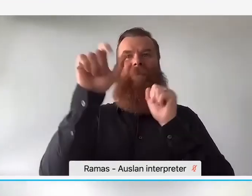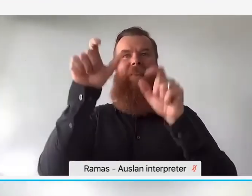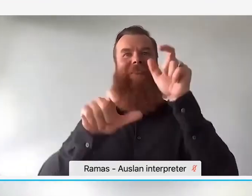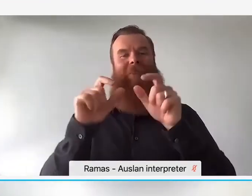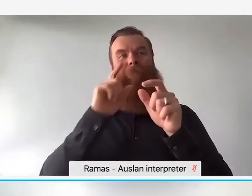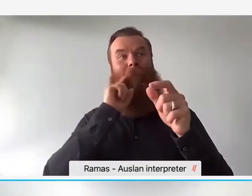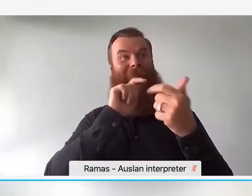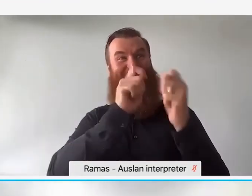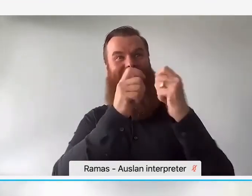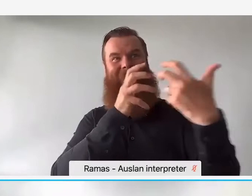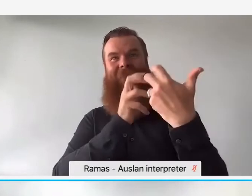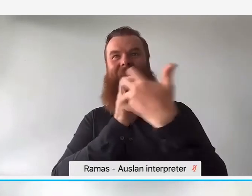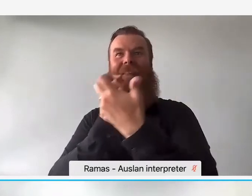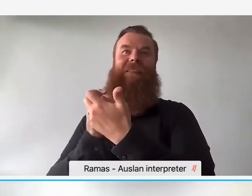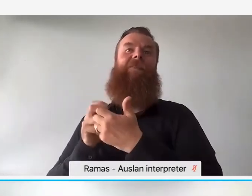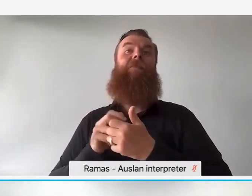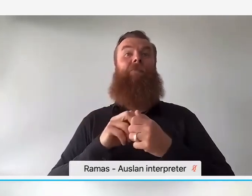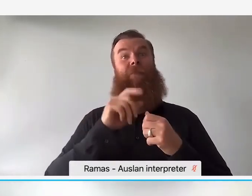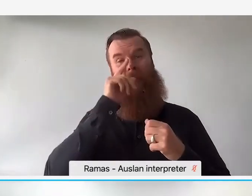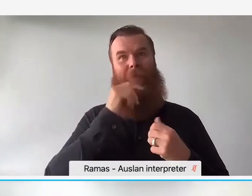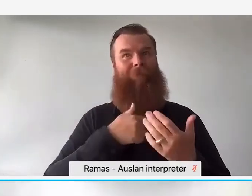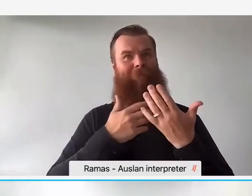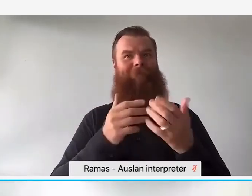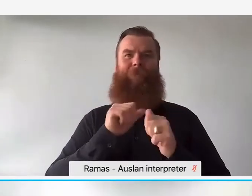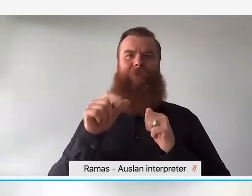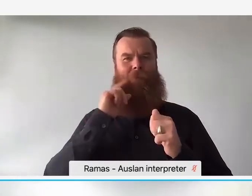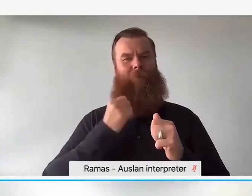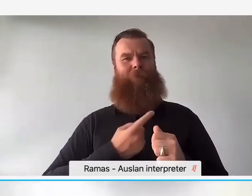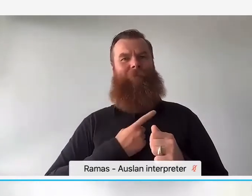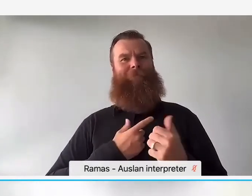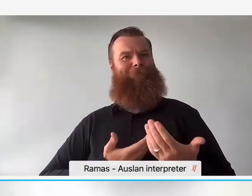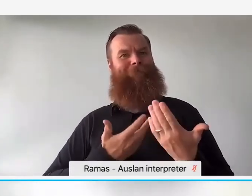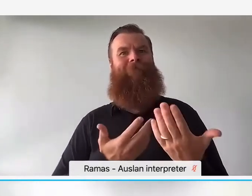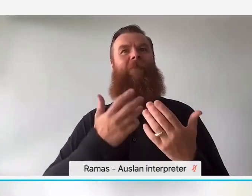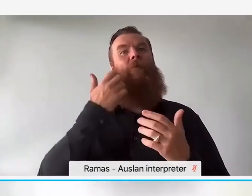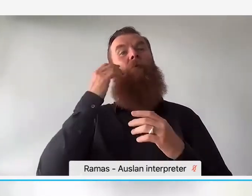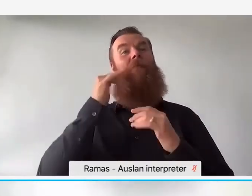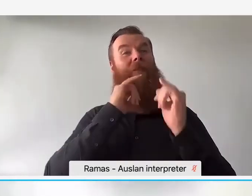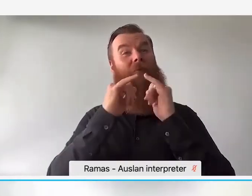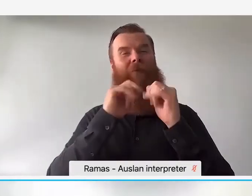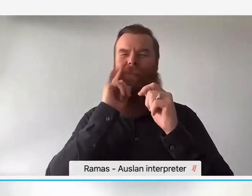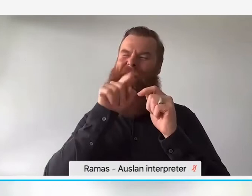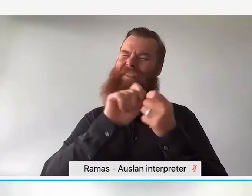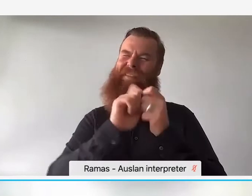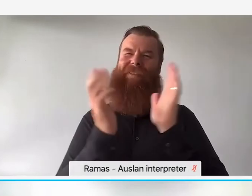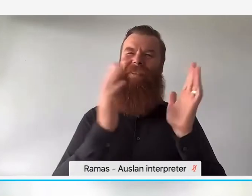present their best self, and future interview times will be negotiated around this point where possible.